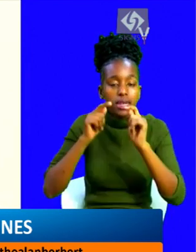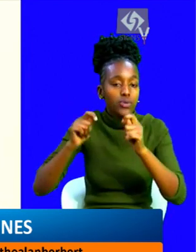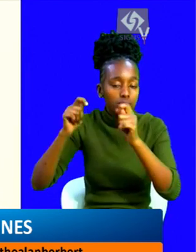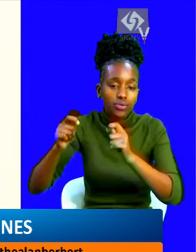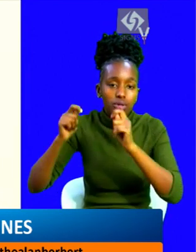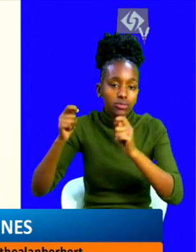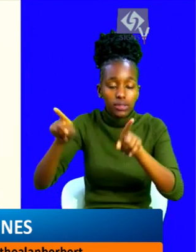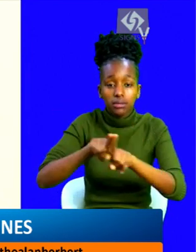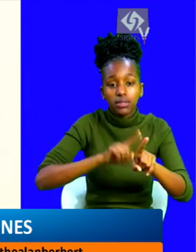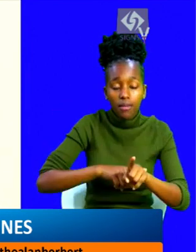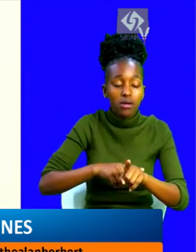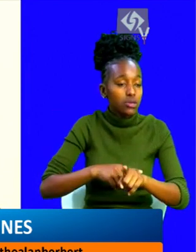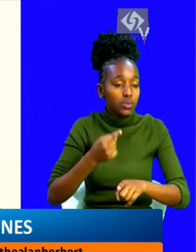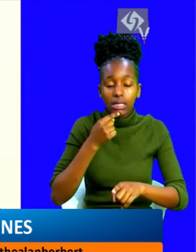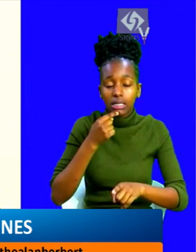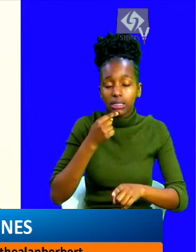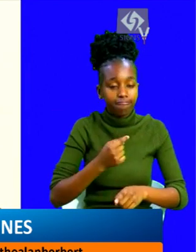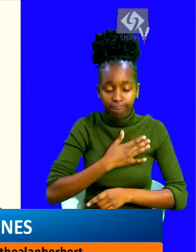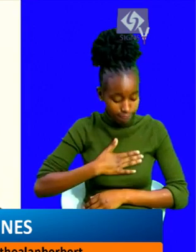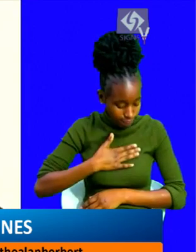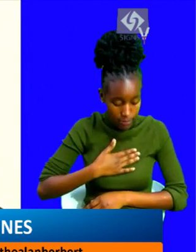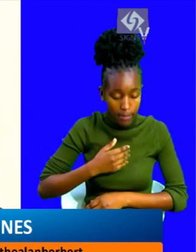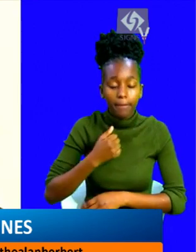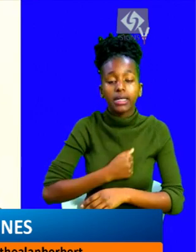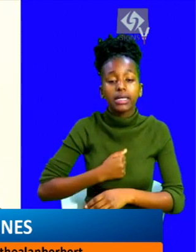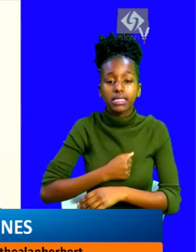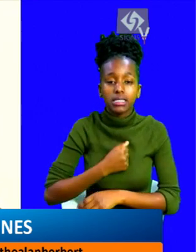ya hand to mouth. Kusema tugome siku 3,